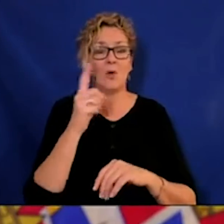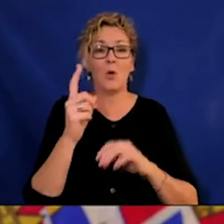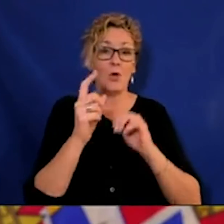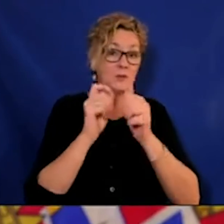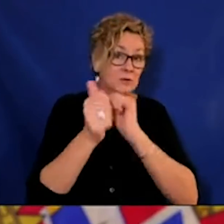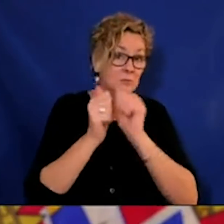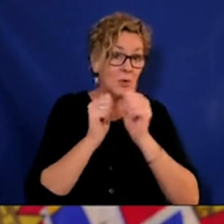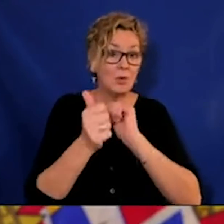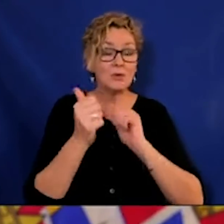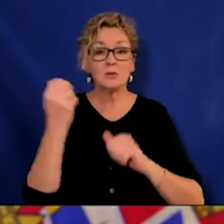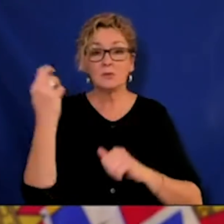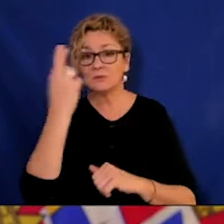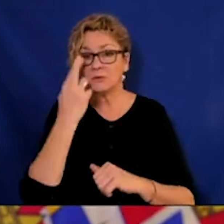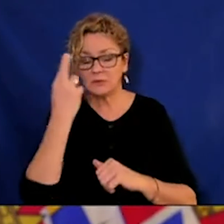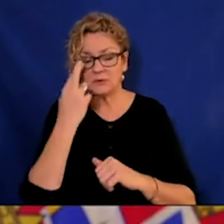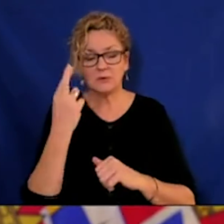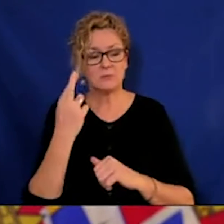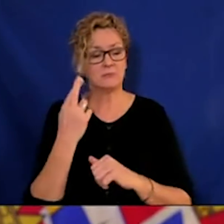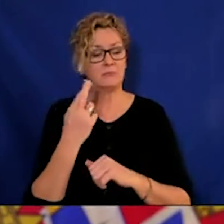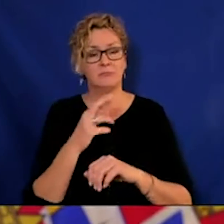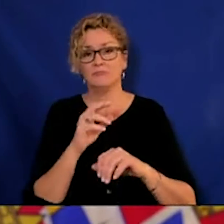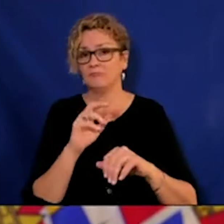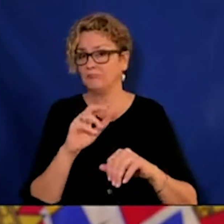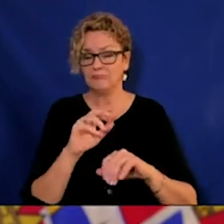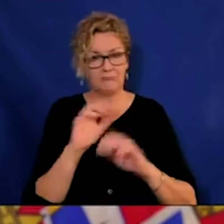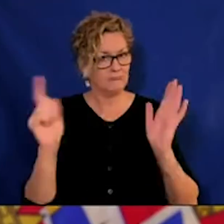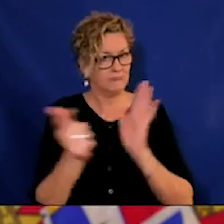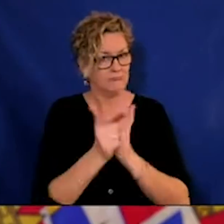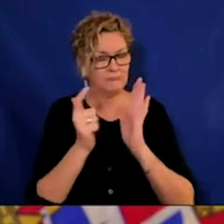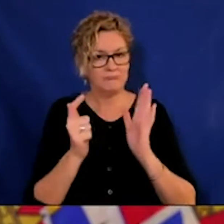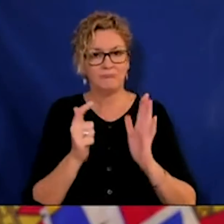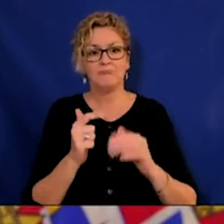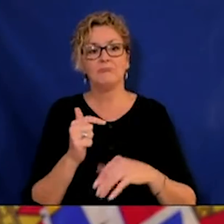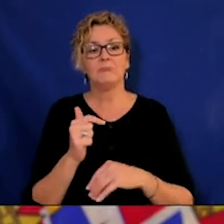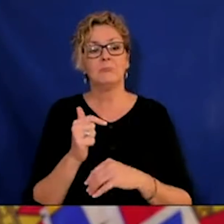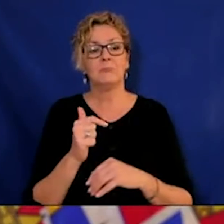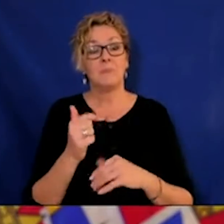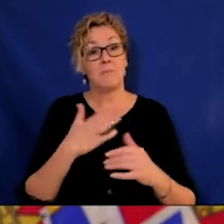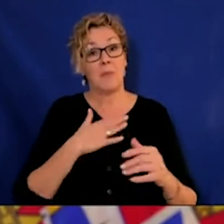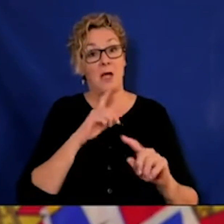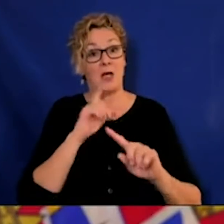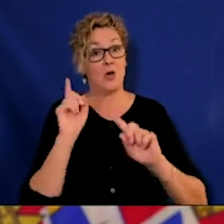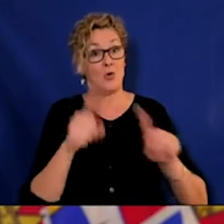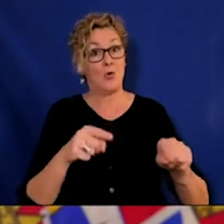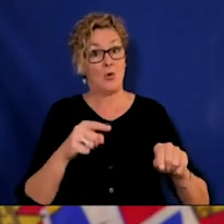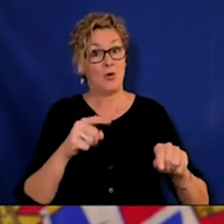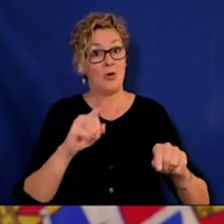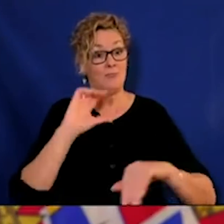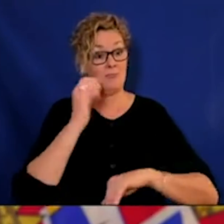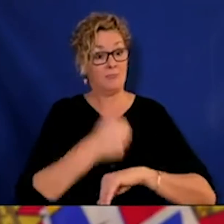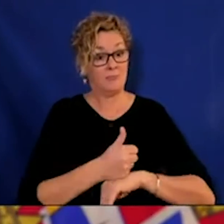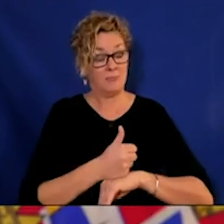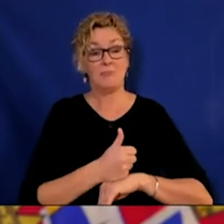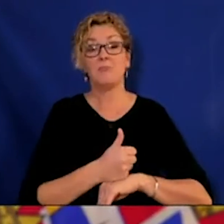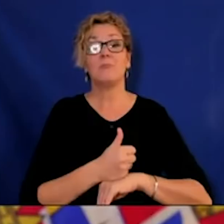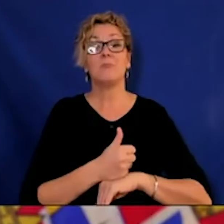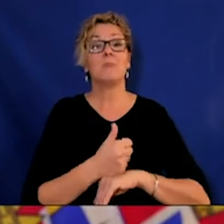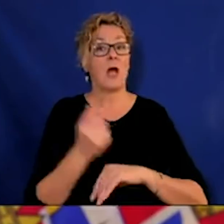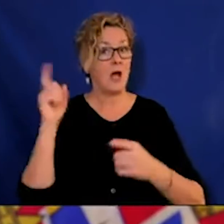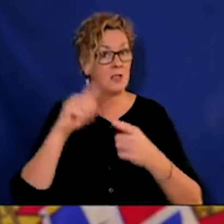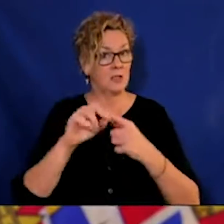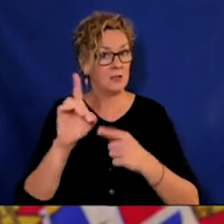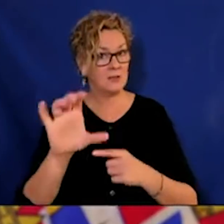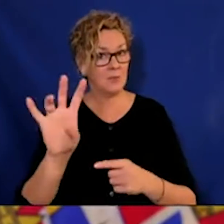our communities to make sure that we are doing the best we can to stop transmission. So right now,